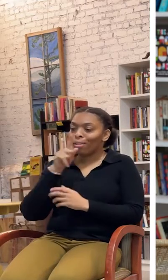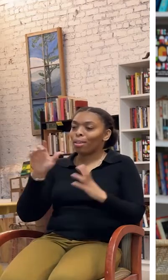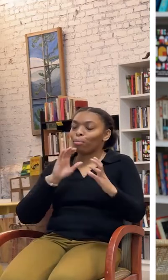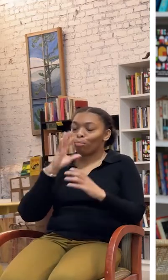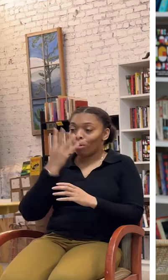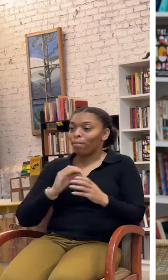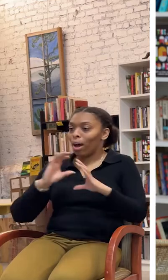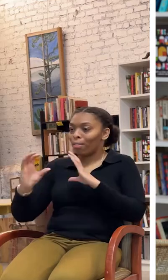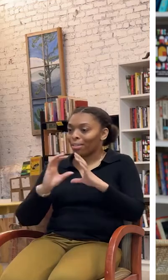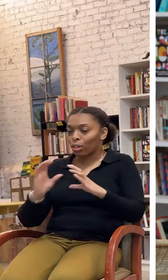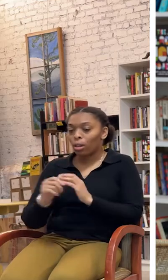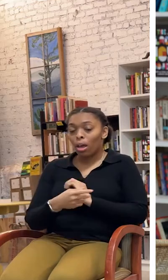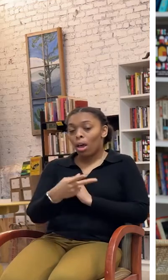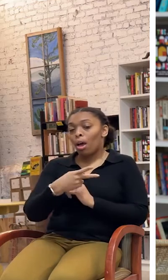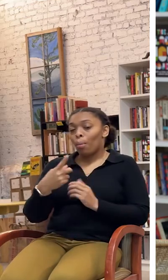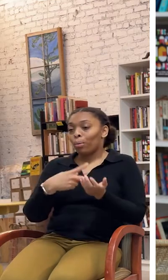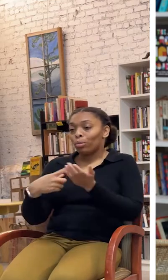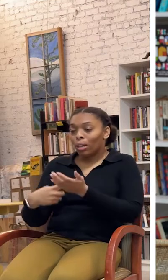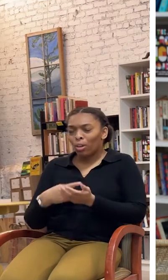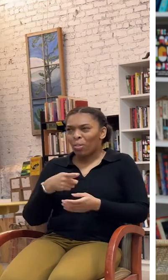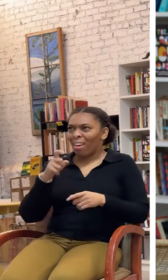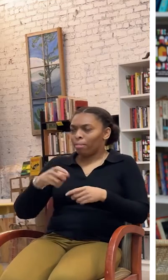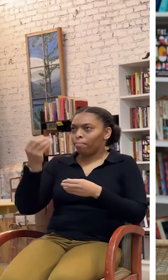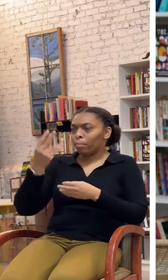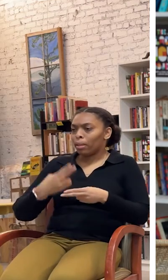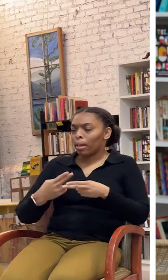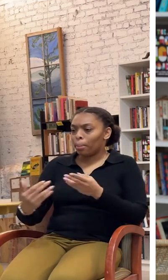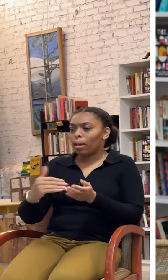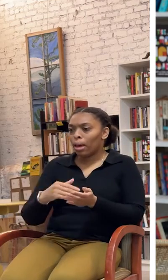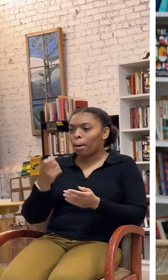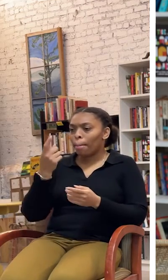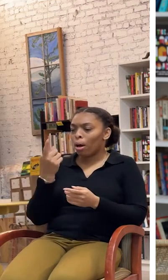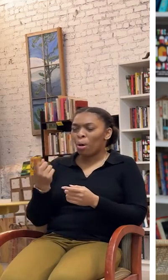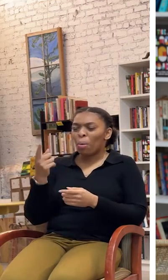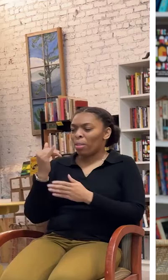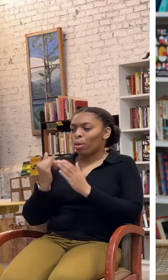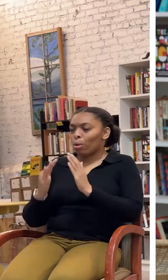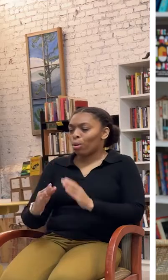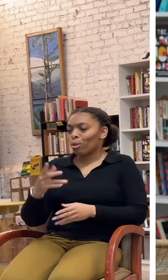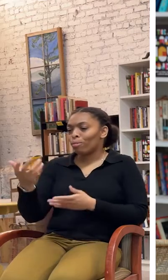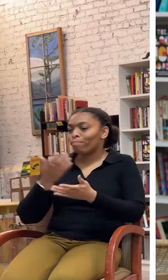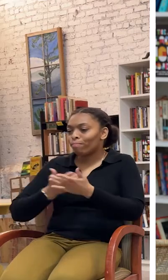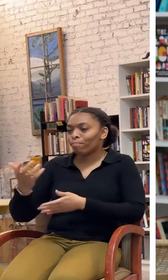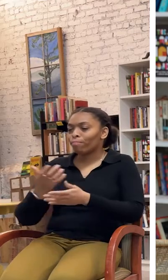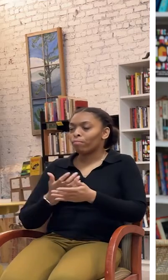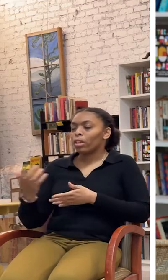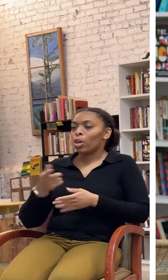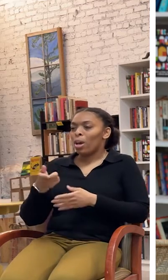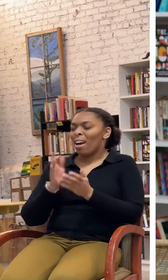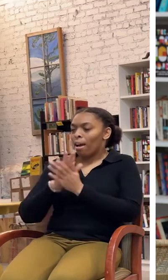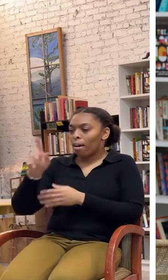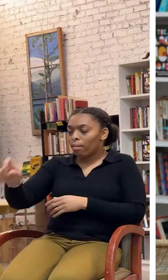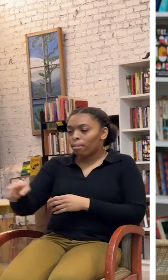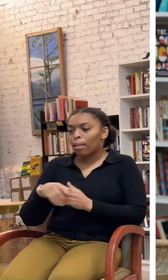spoke about it, where you're going to have to give me the name again. One of the artists you were talking to, you asked